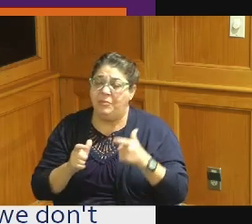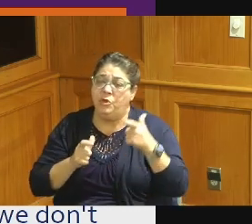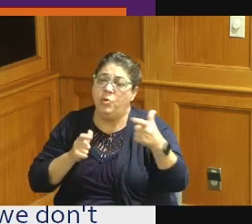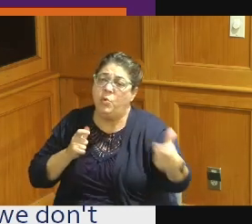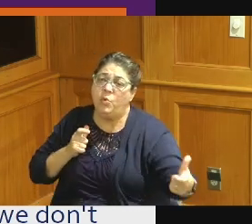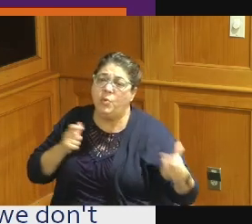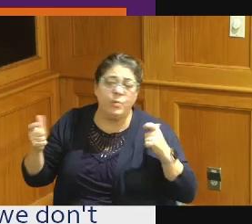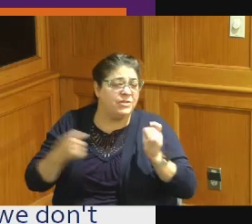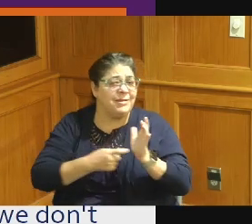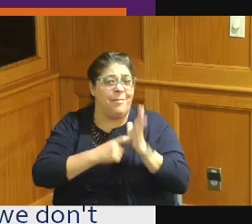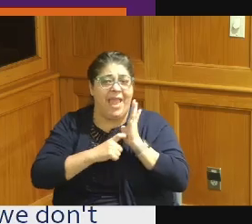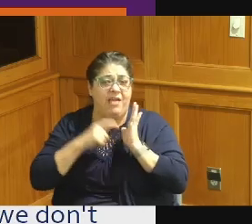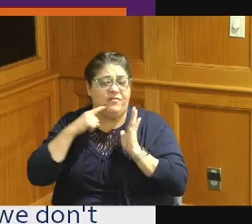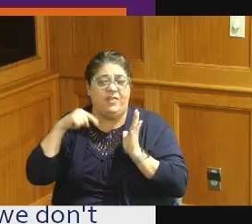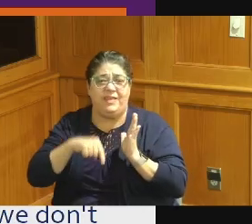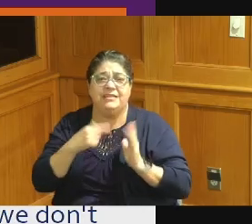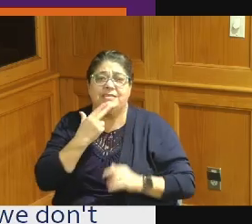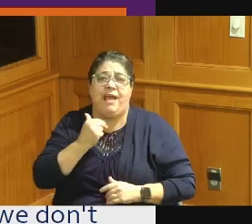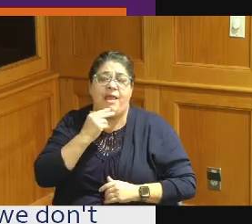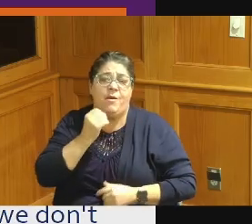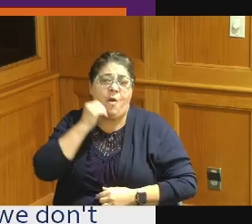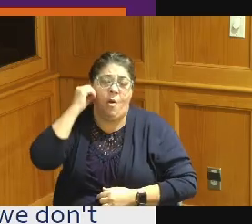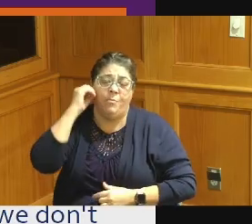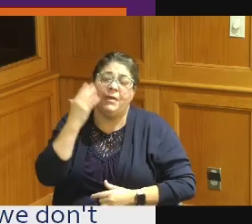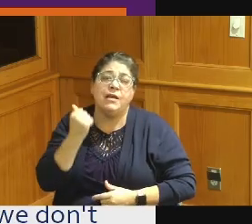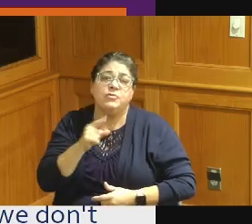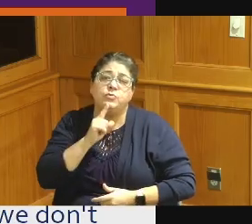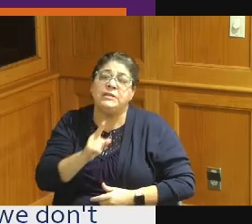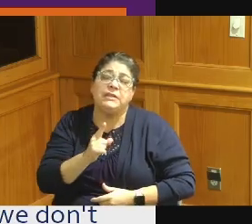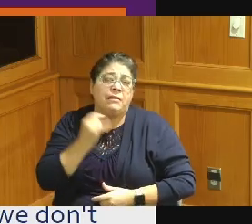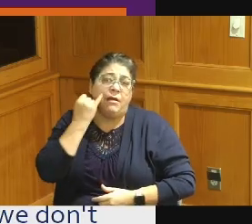this source because it is a very powerful source.